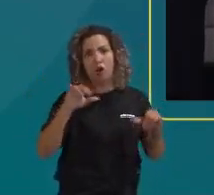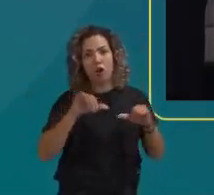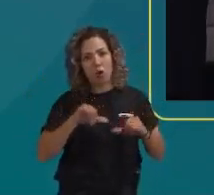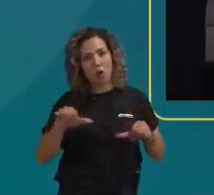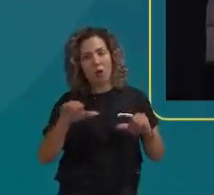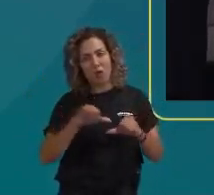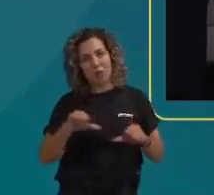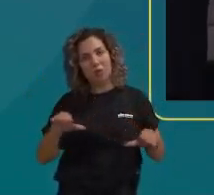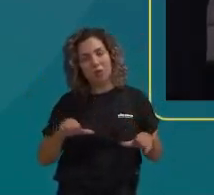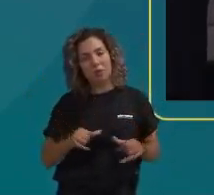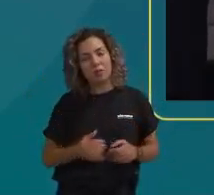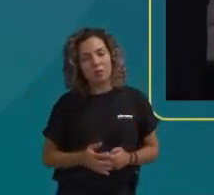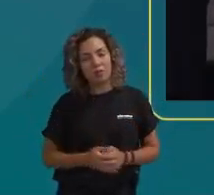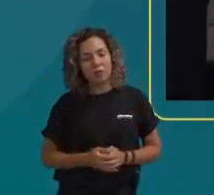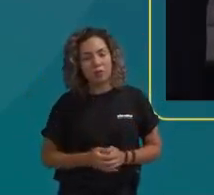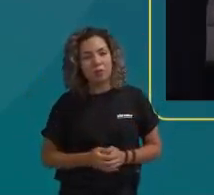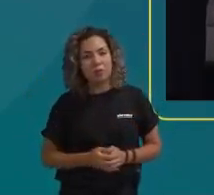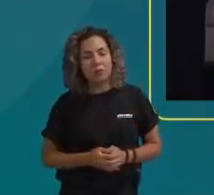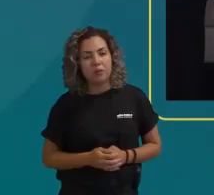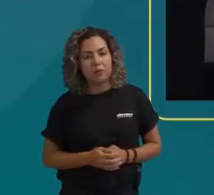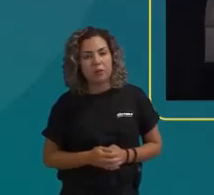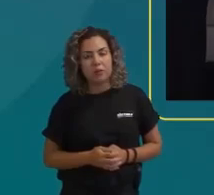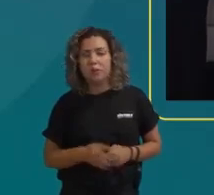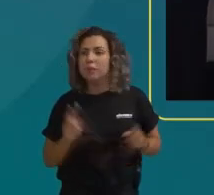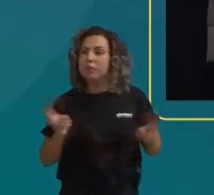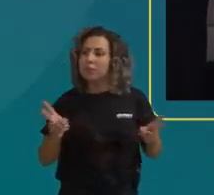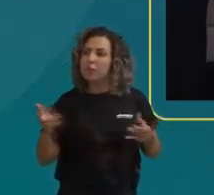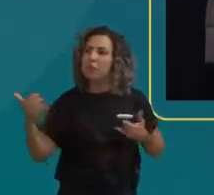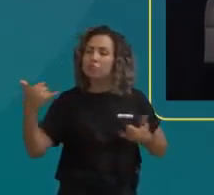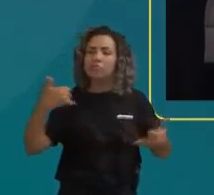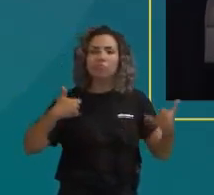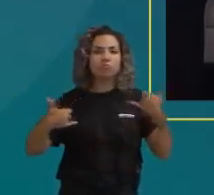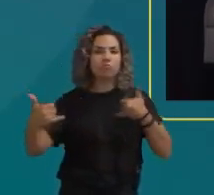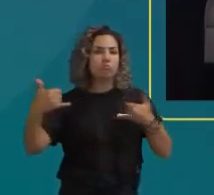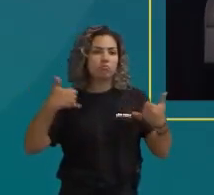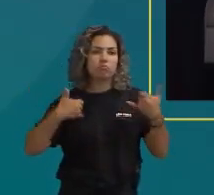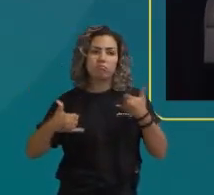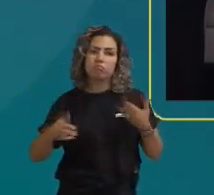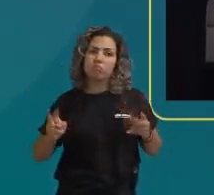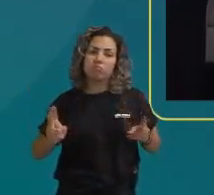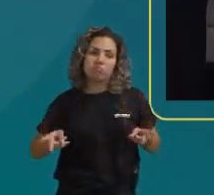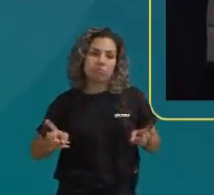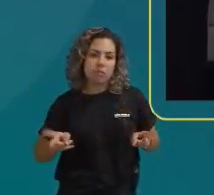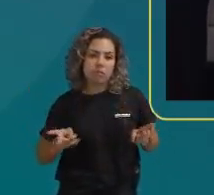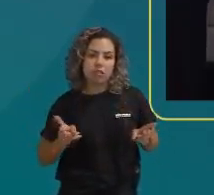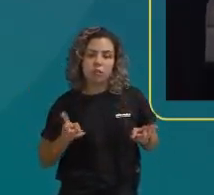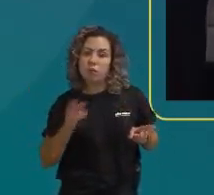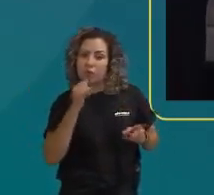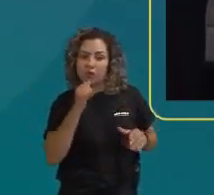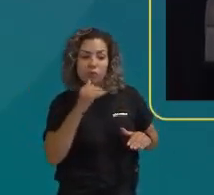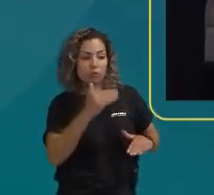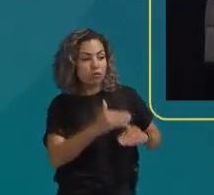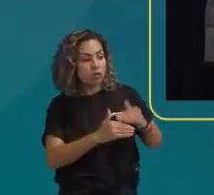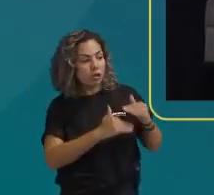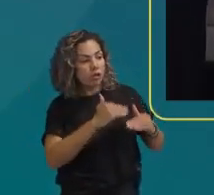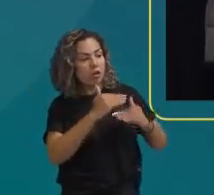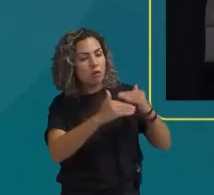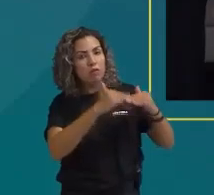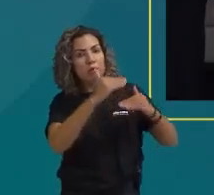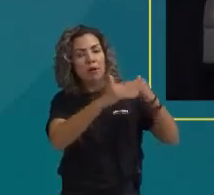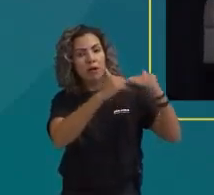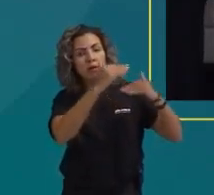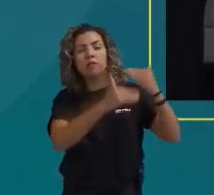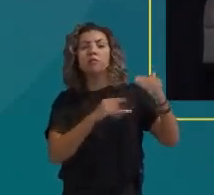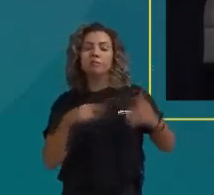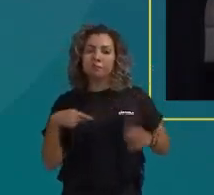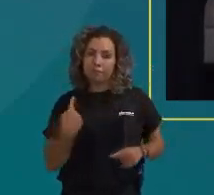across many sessions. What I hear is the same story, because once development starts, you have been reclaiming the wetlands, you have